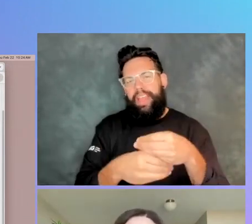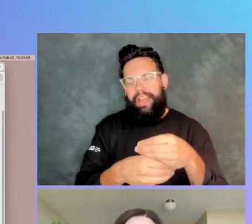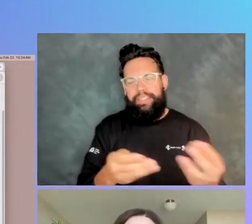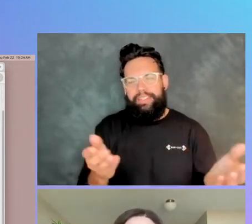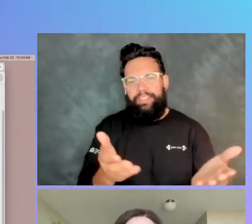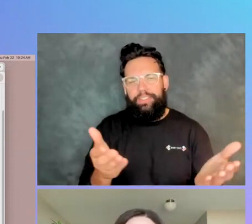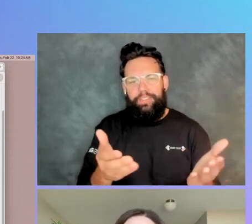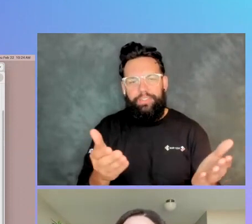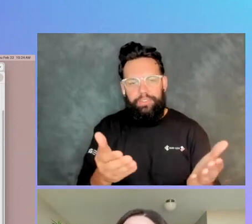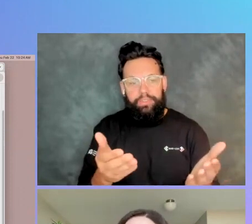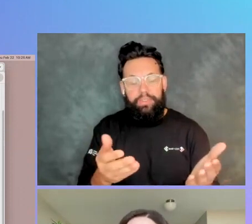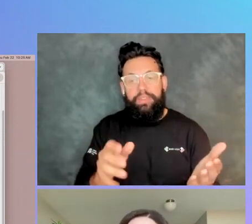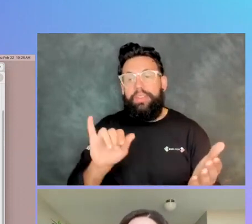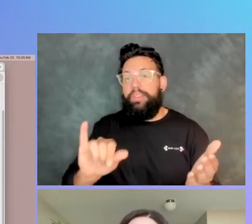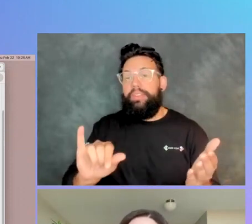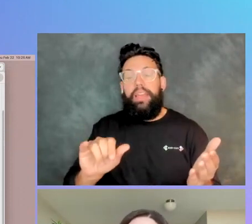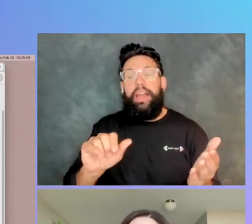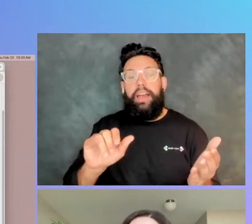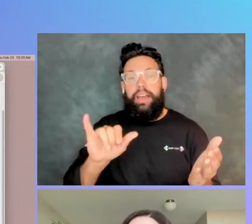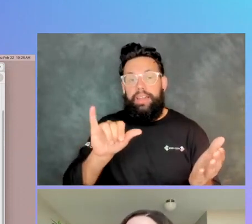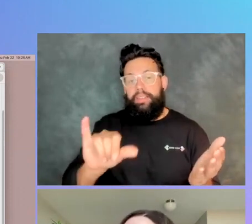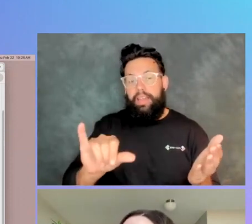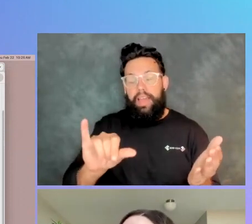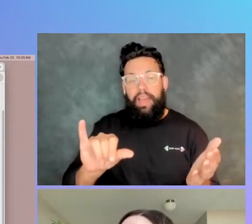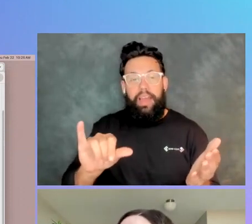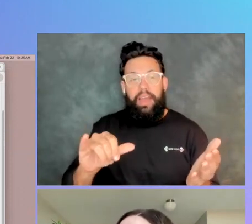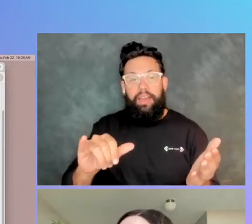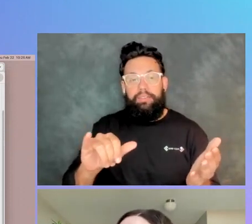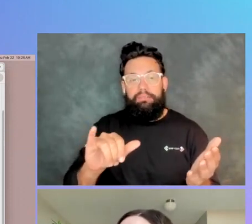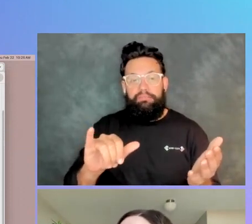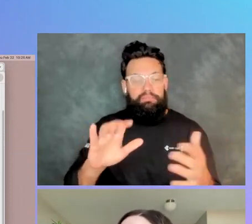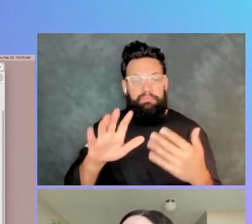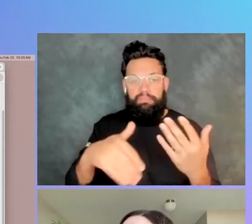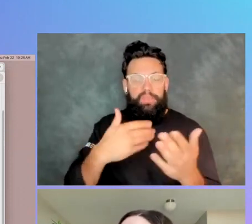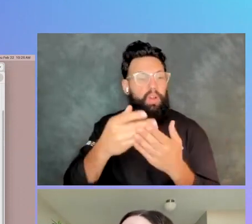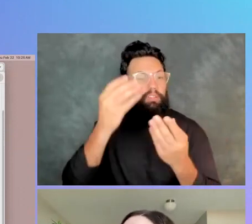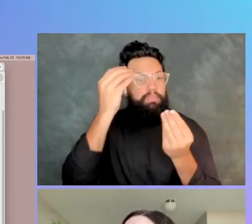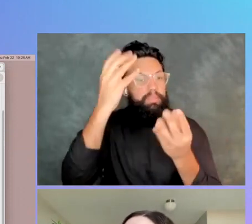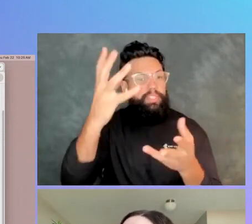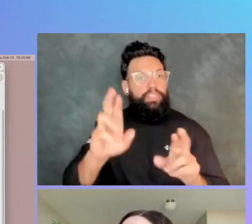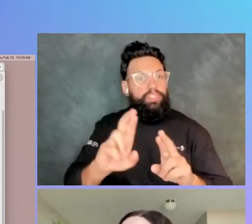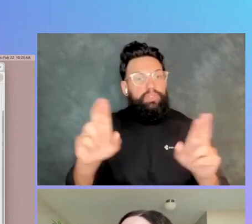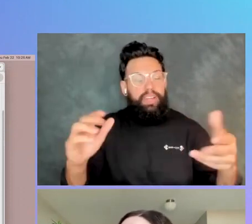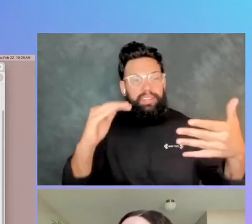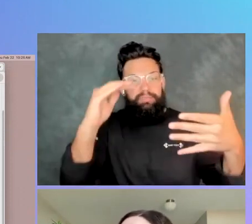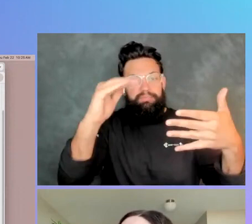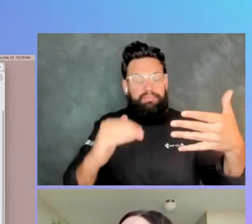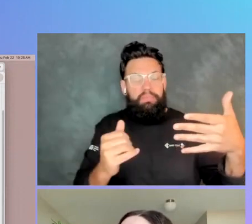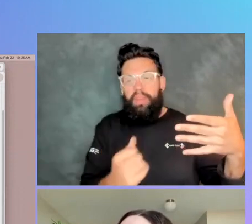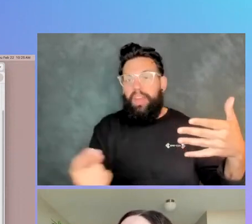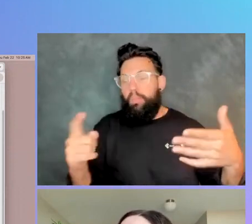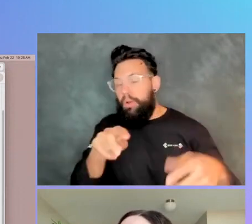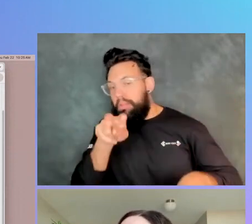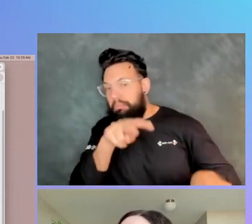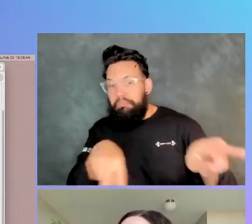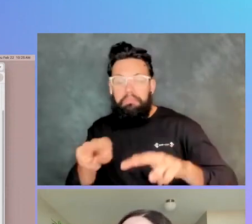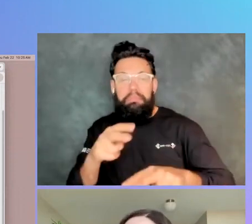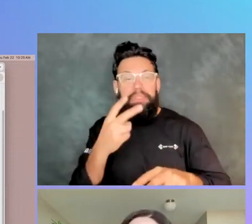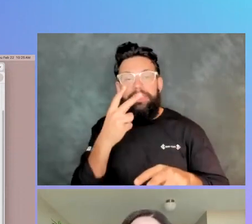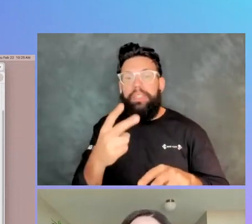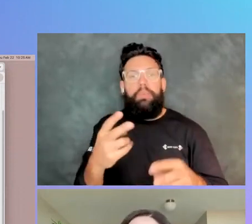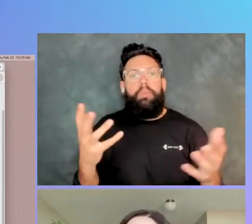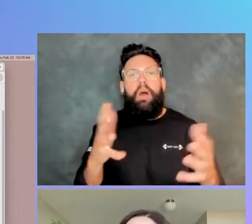information you would get on the dashboard, but it's this nice self-contained artifact that can be reviewed by anyone who's looking at this pull request.